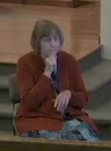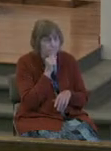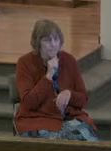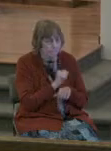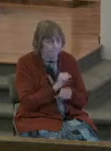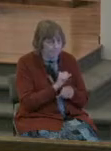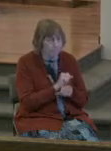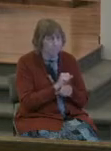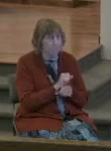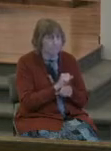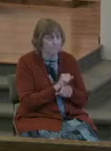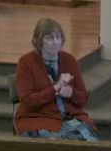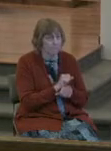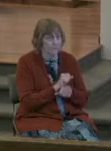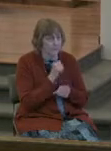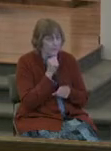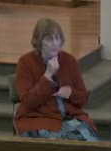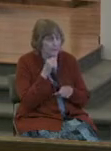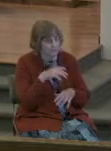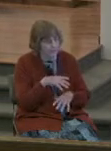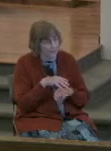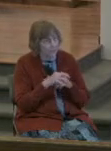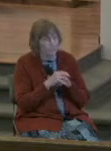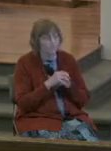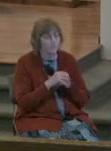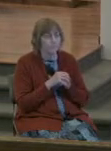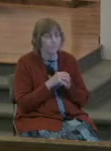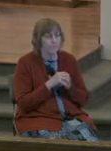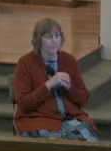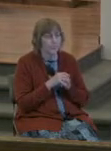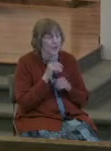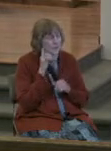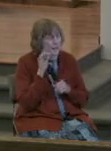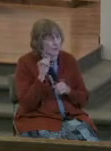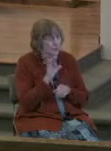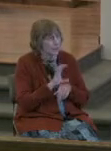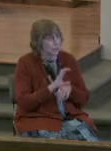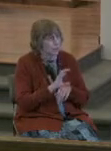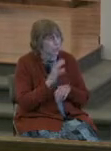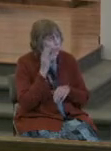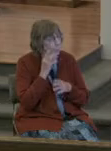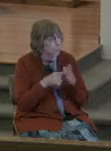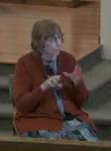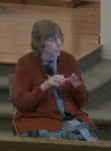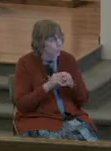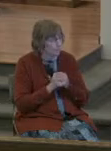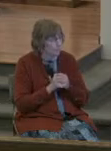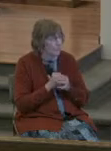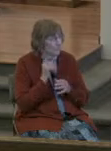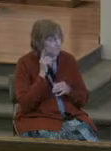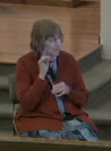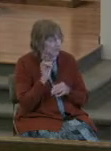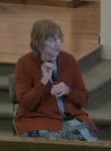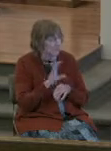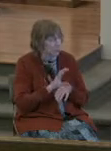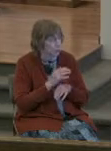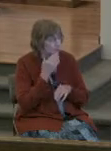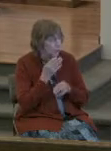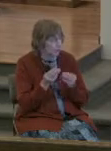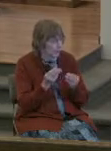labored and hast not fainted." Now this sounds like a church that knows what they're doing. Sounds like a church that has good